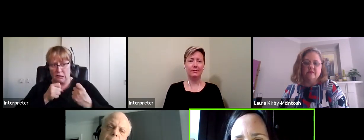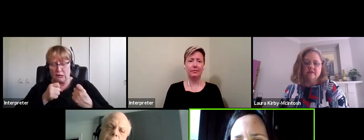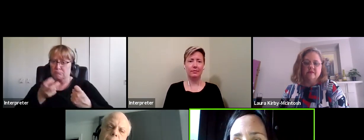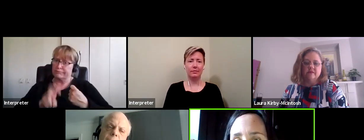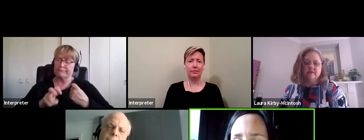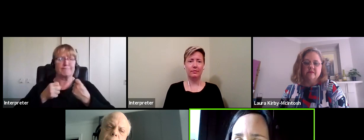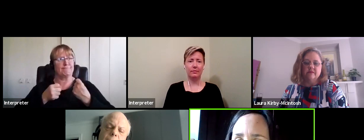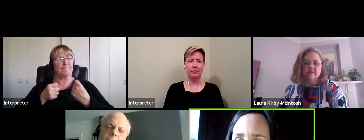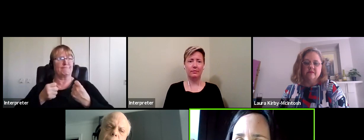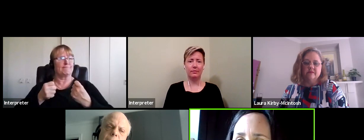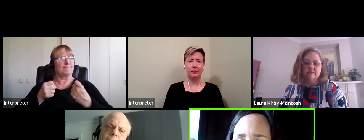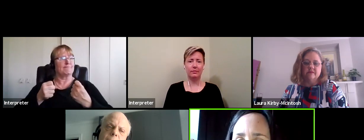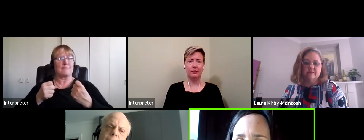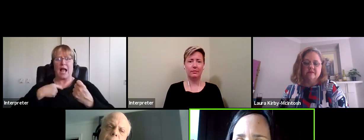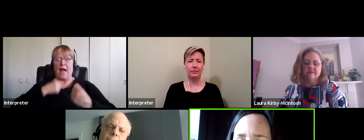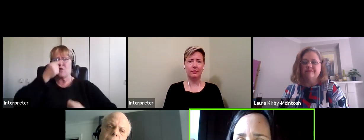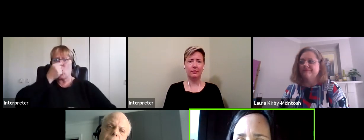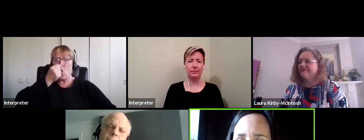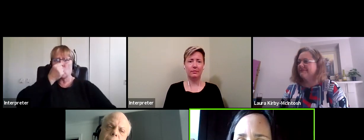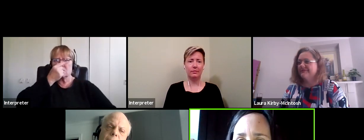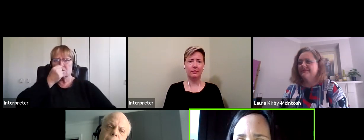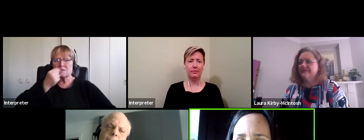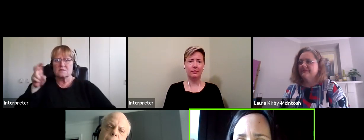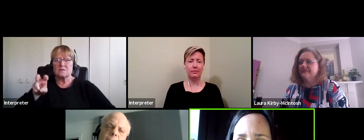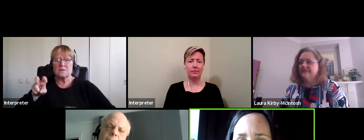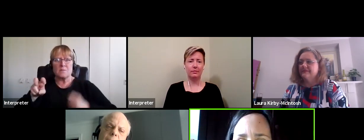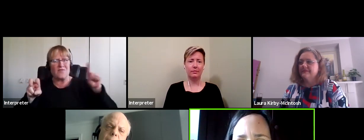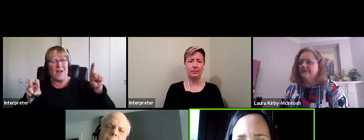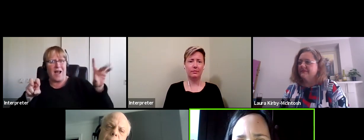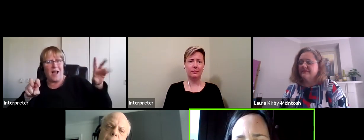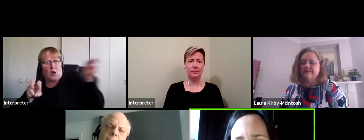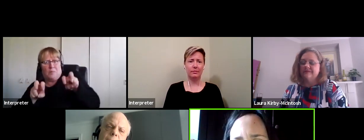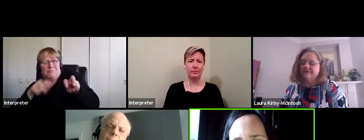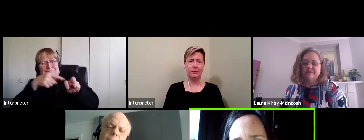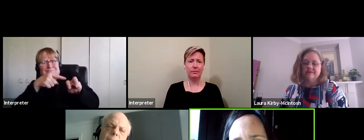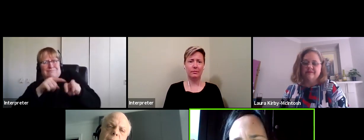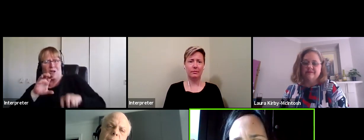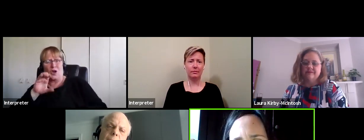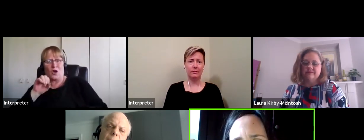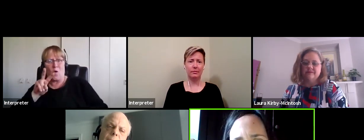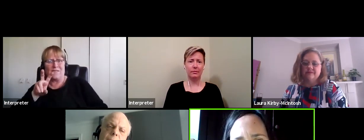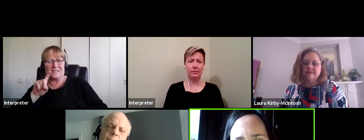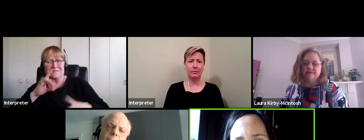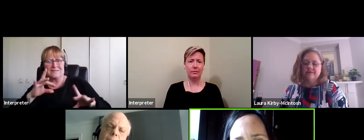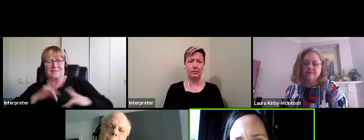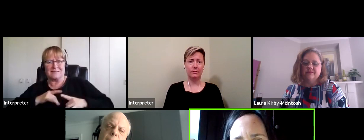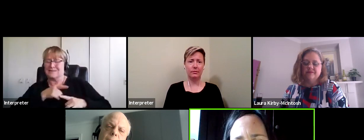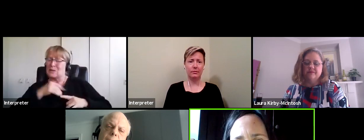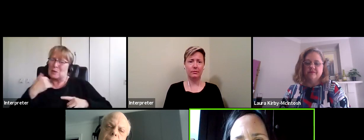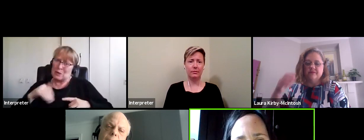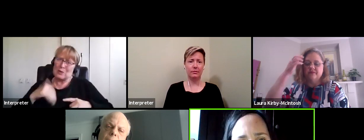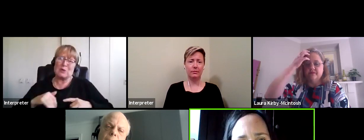and to have a cold, but be sitting beside somebody with COVID, you can see clearly that there's a concern about community transmission. Okay,